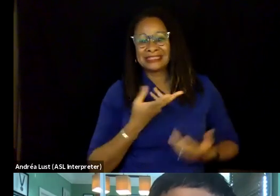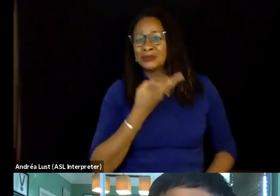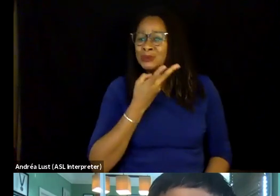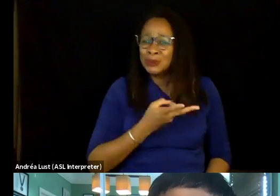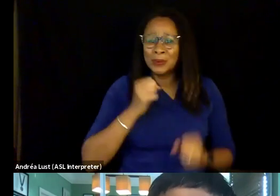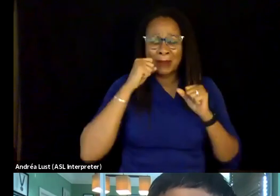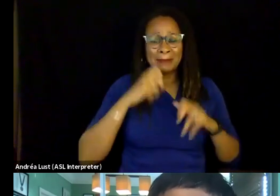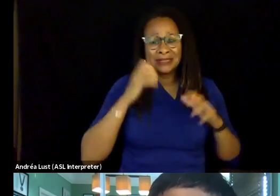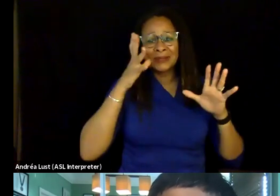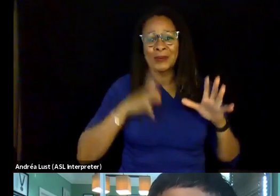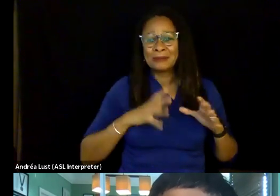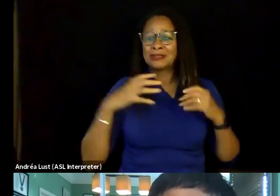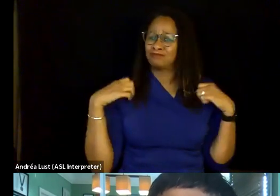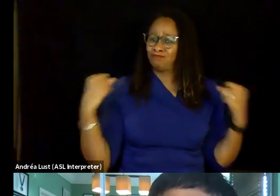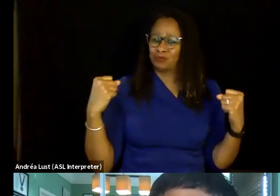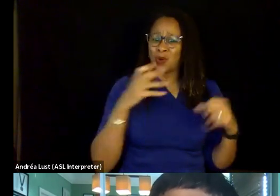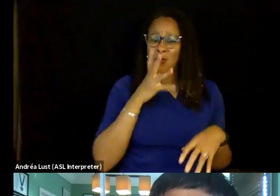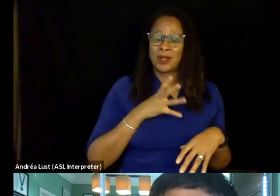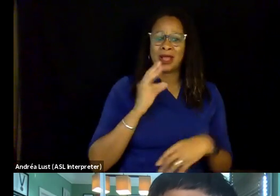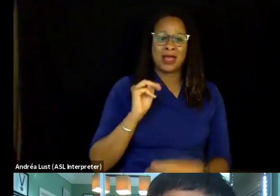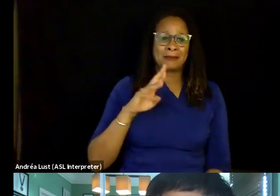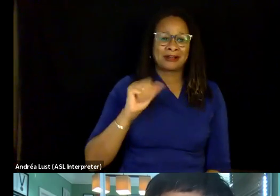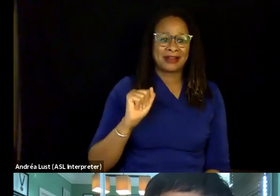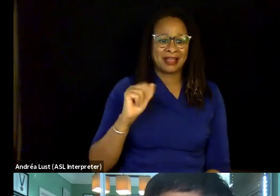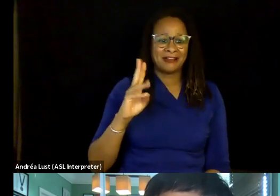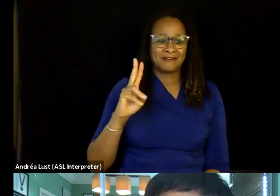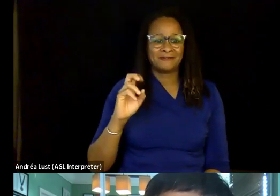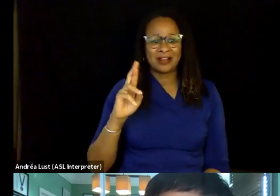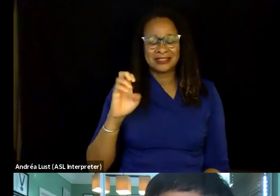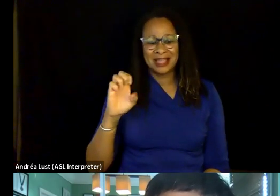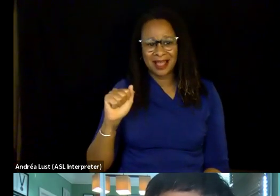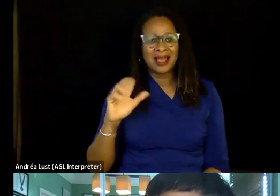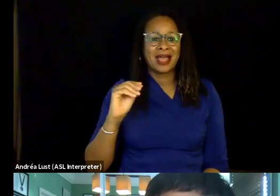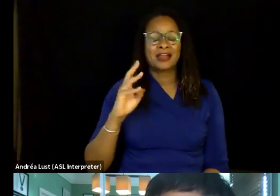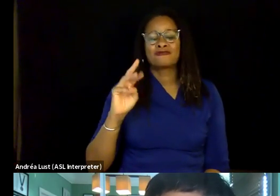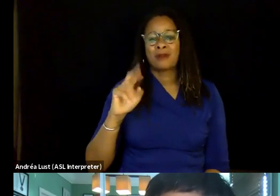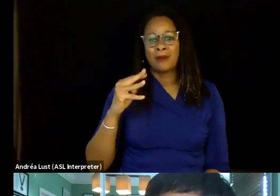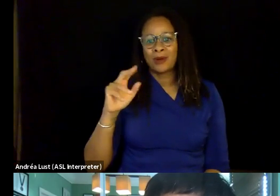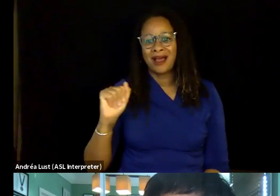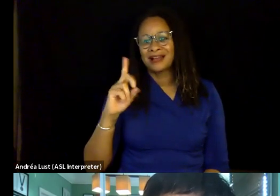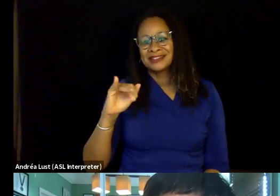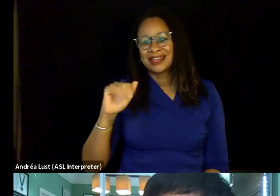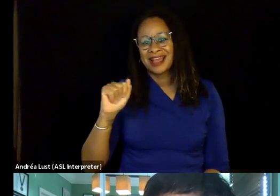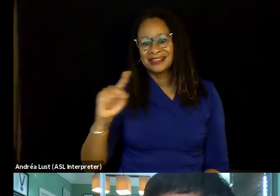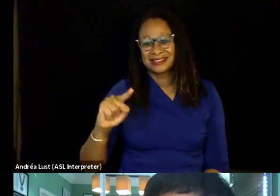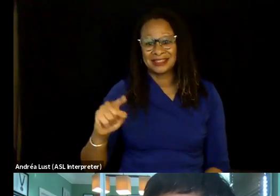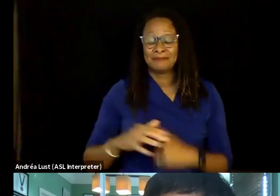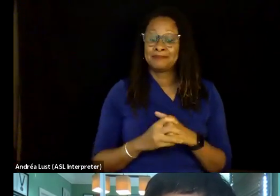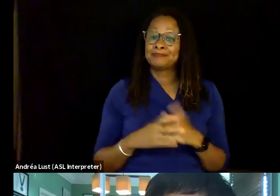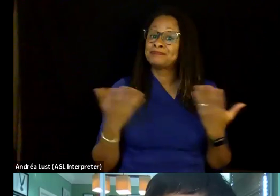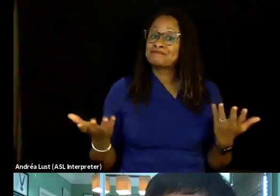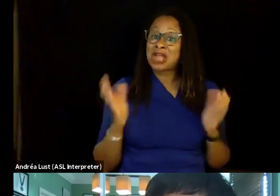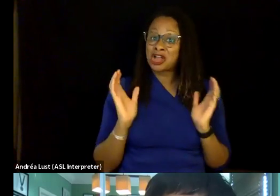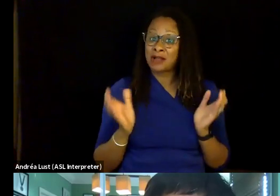amazing and courageous leaders, Maria Ressa and Ramona Diaz. I want to have a conversation for